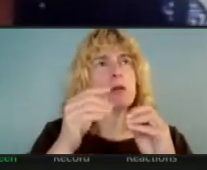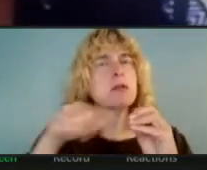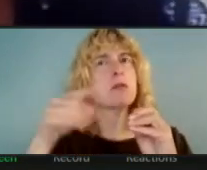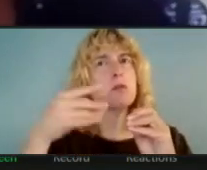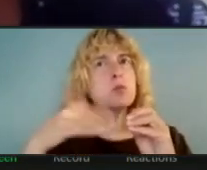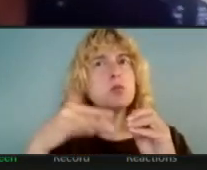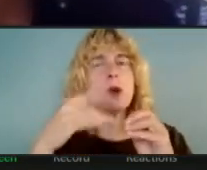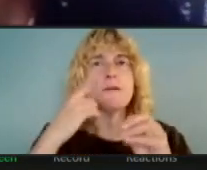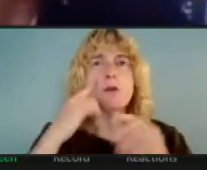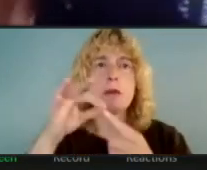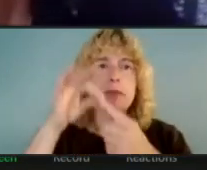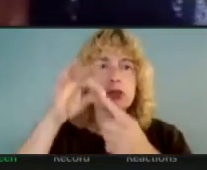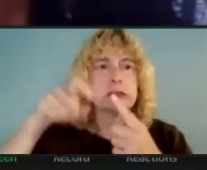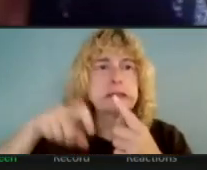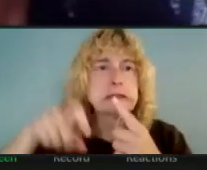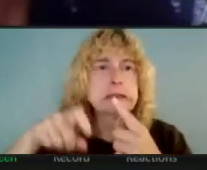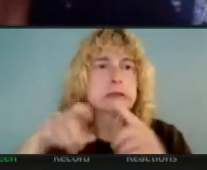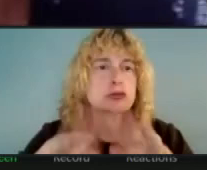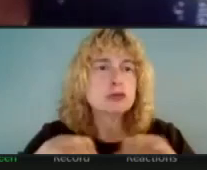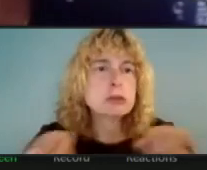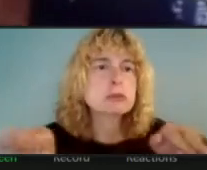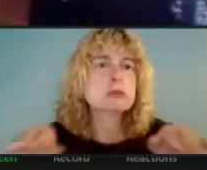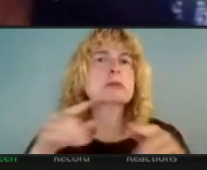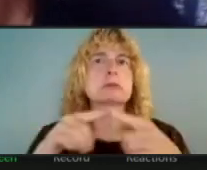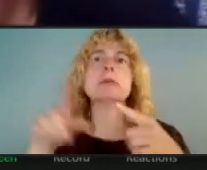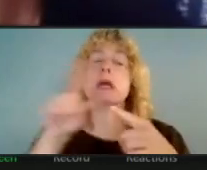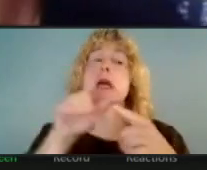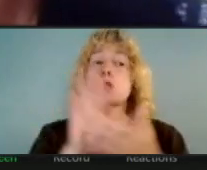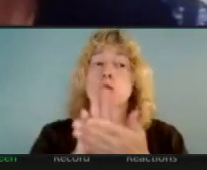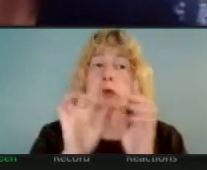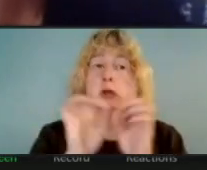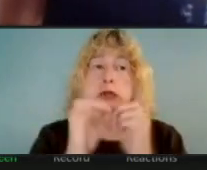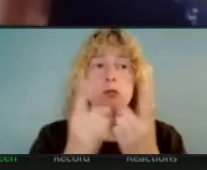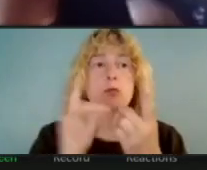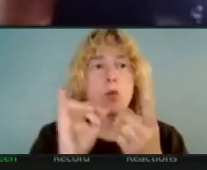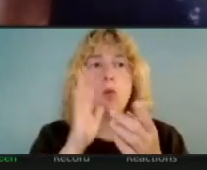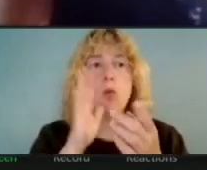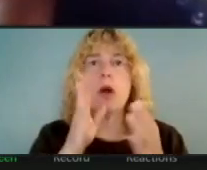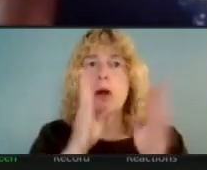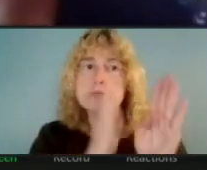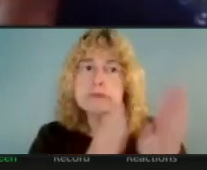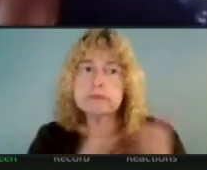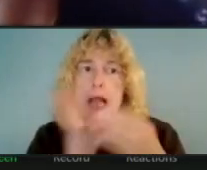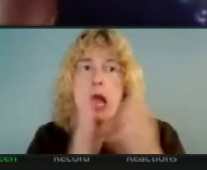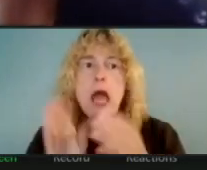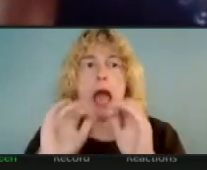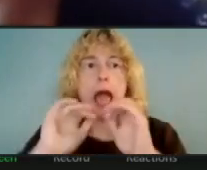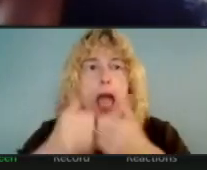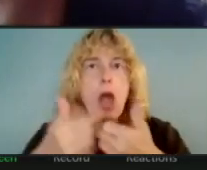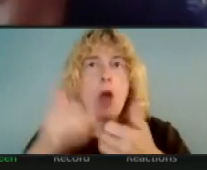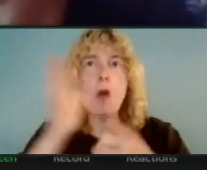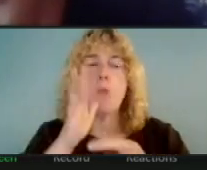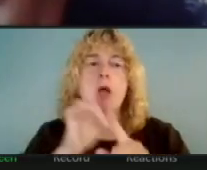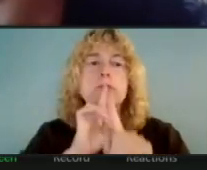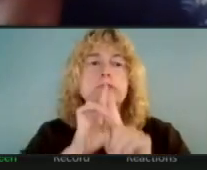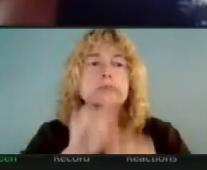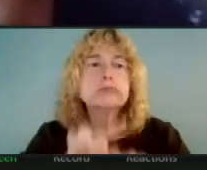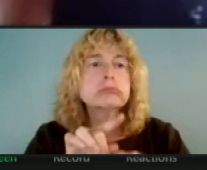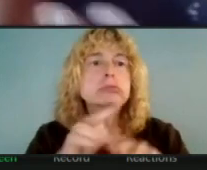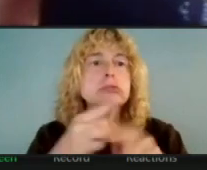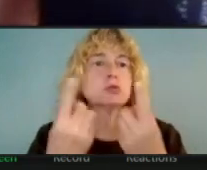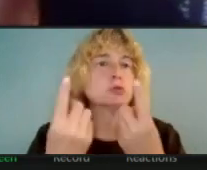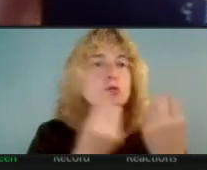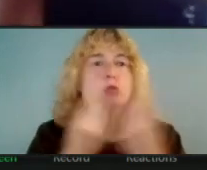districts planning around that, as well as the districts will be sharing how they are in fact responding to and specifically for these